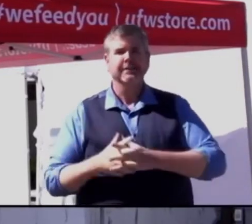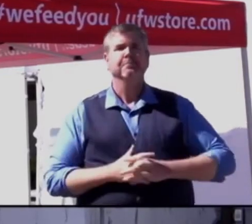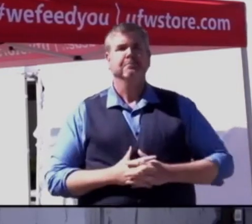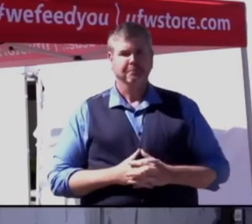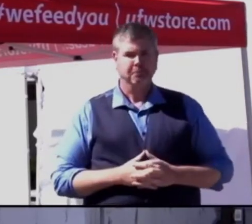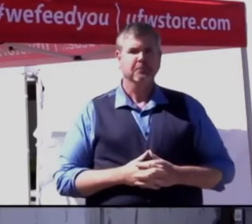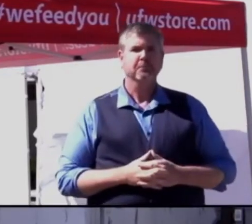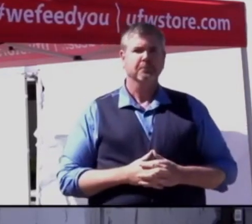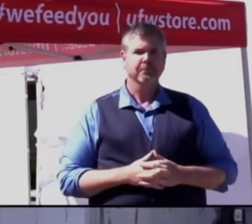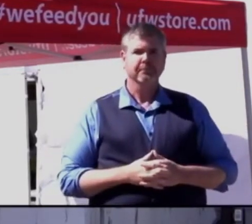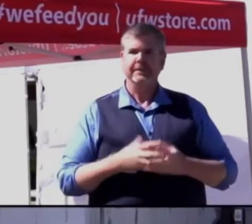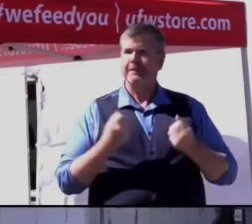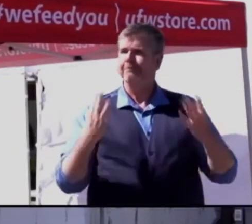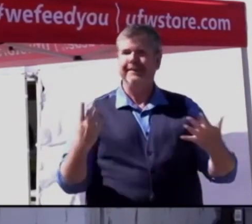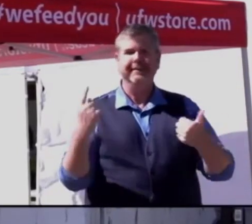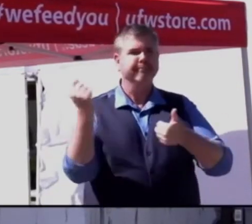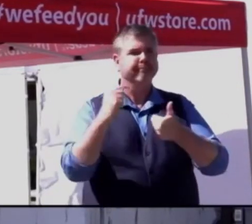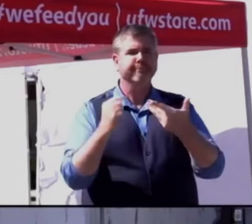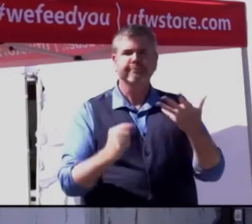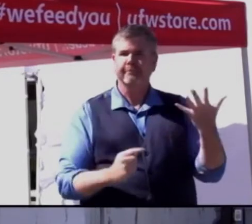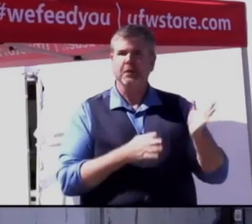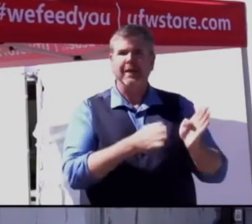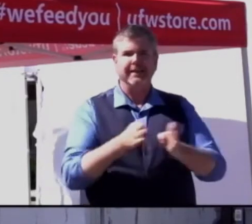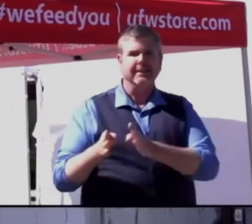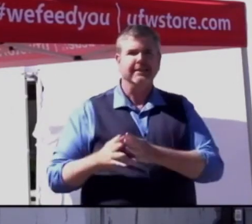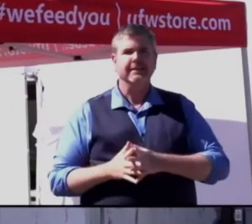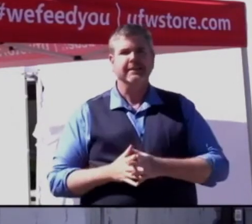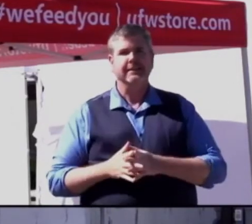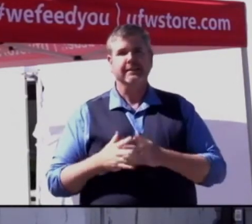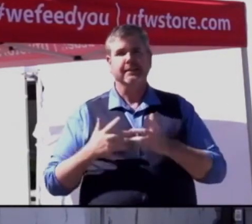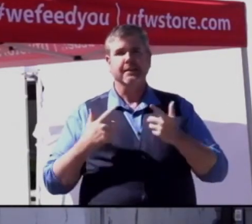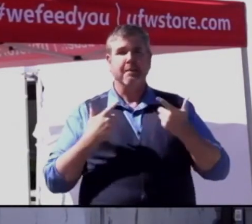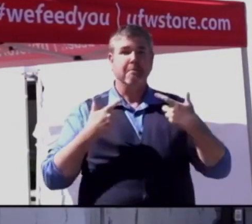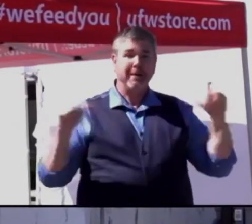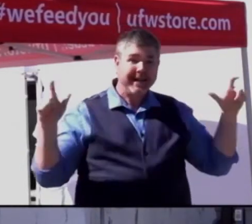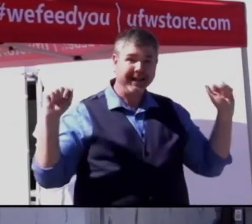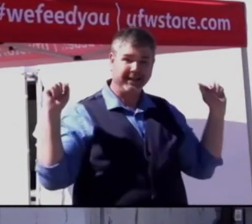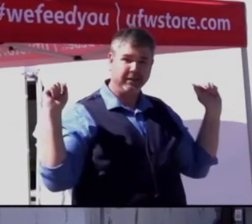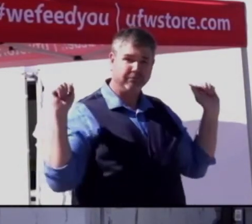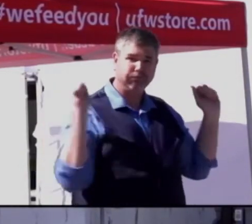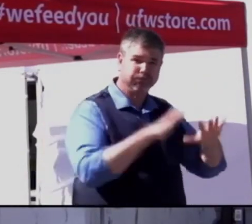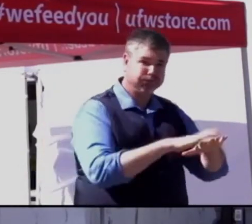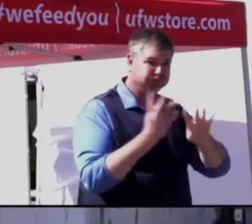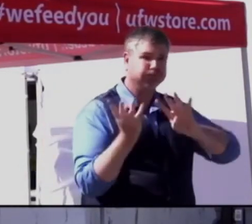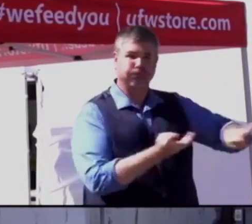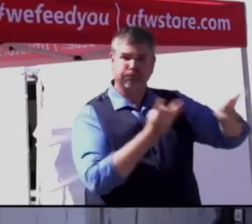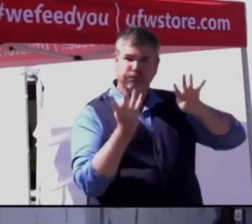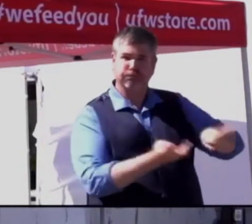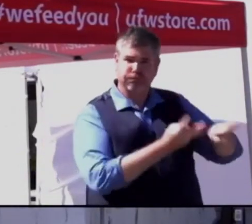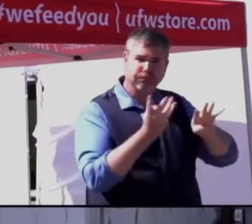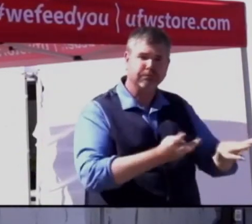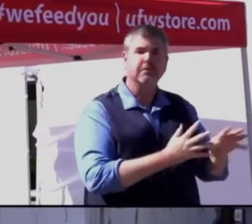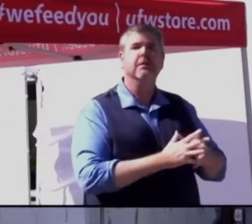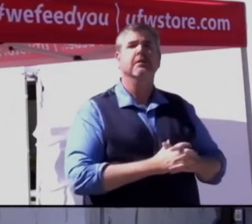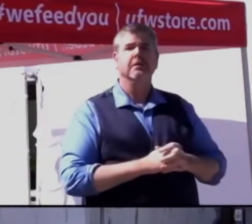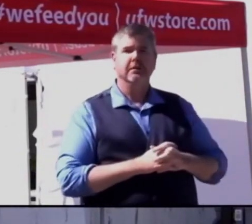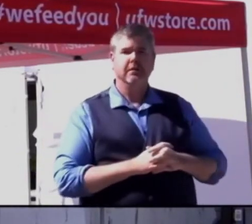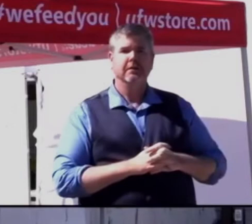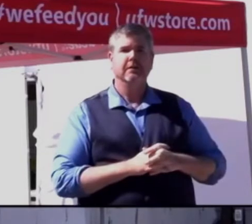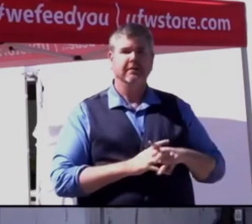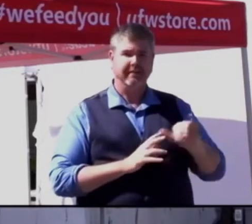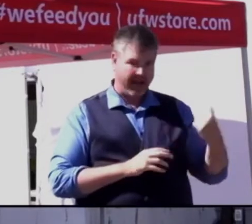different ways, from mass vaccination where we can get a lot of people in because we need to vaccinate as quickly as we